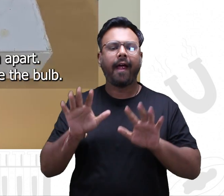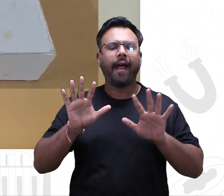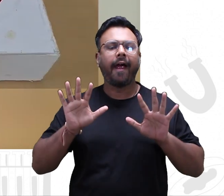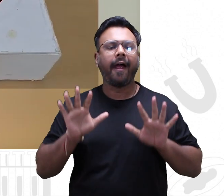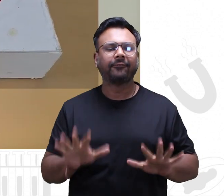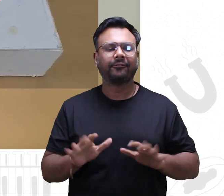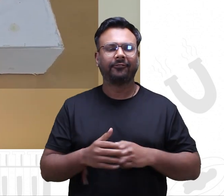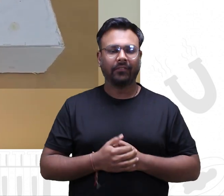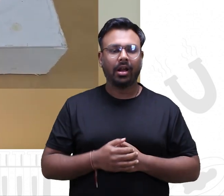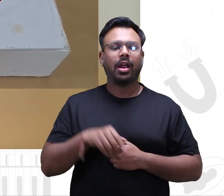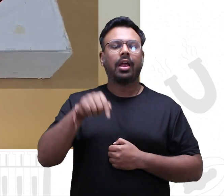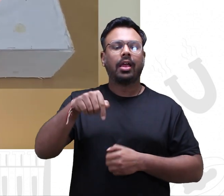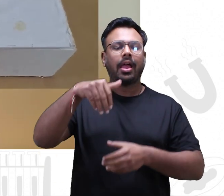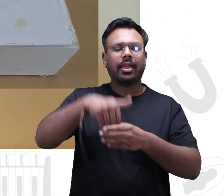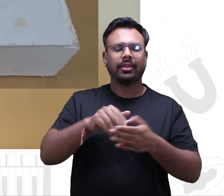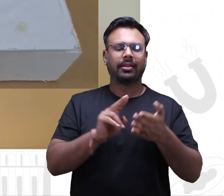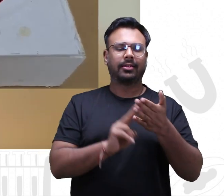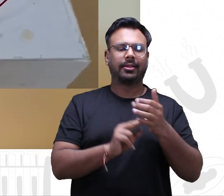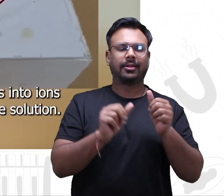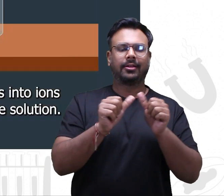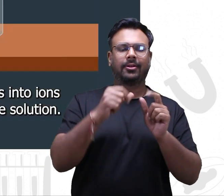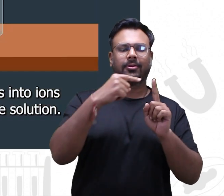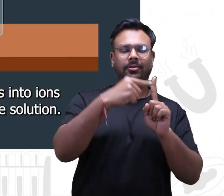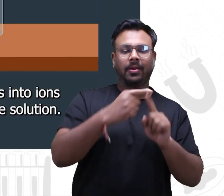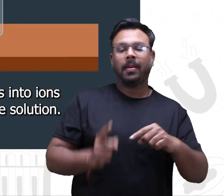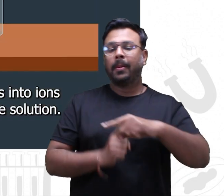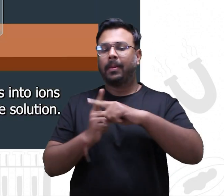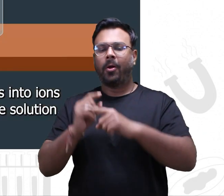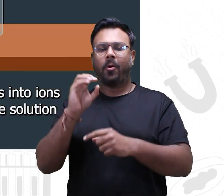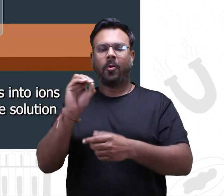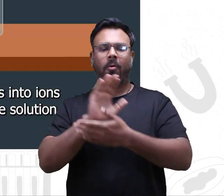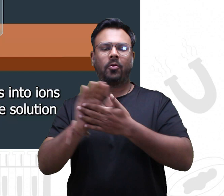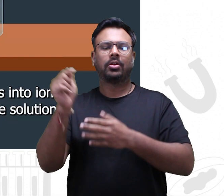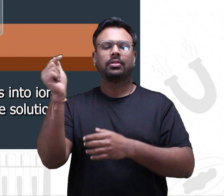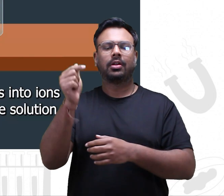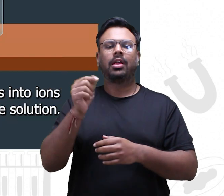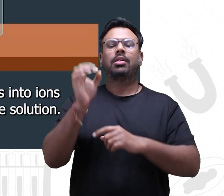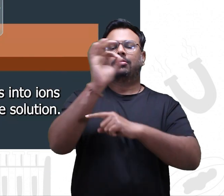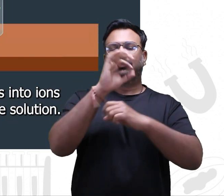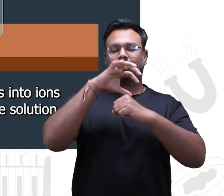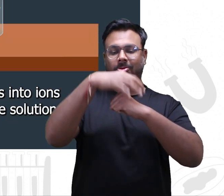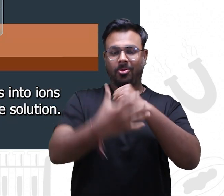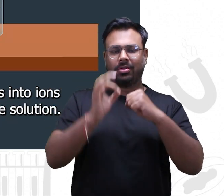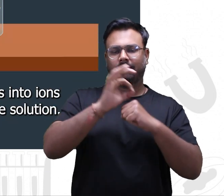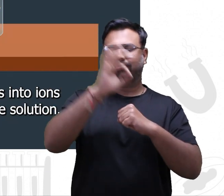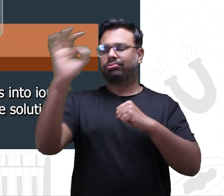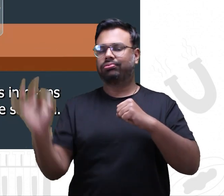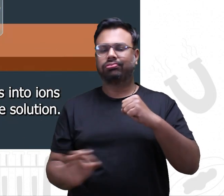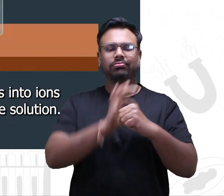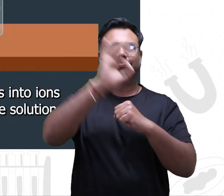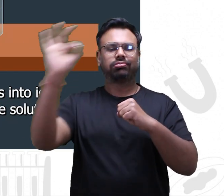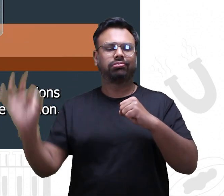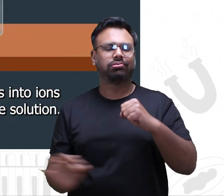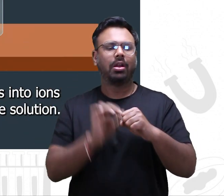bulbs. Observation: the bulb glows brightly. Sodium hydroxide is a strong electrolyte that dissociates into ions